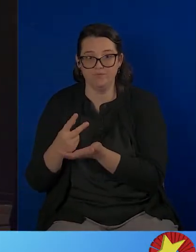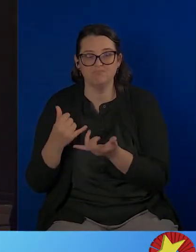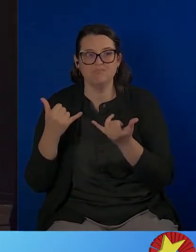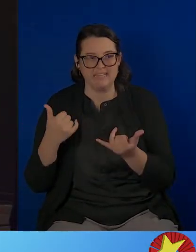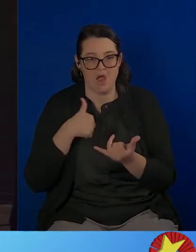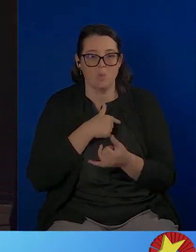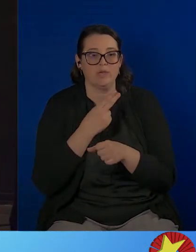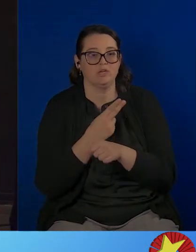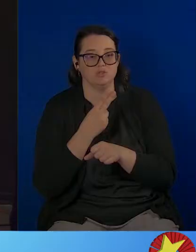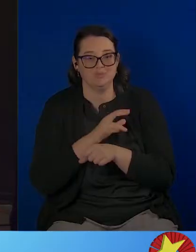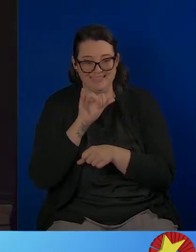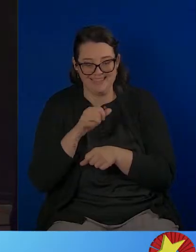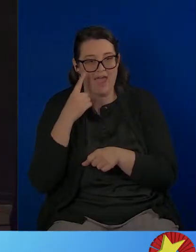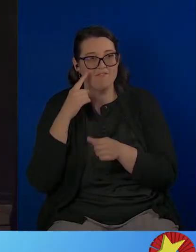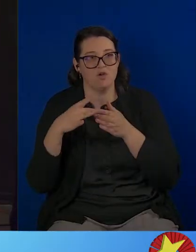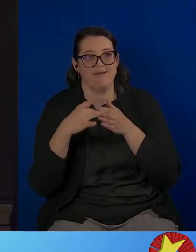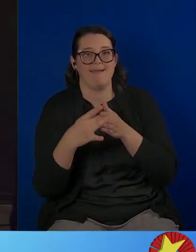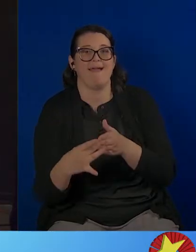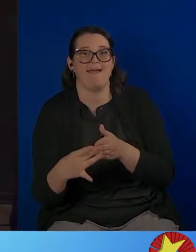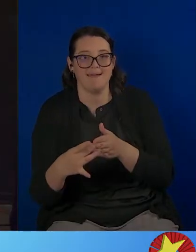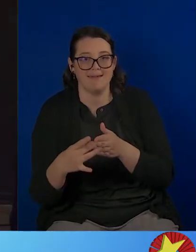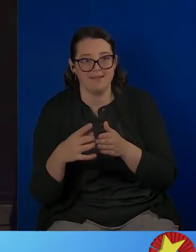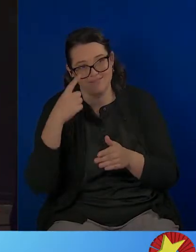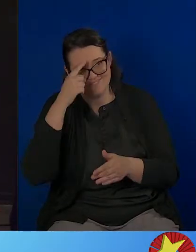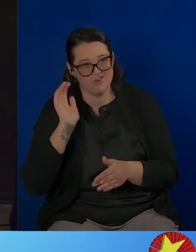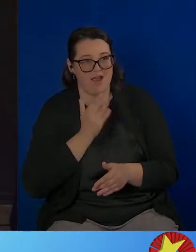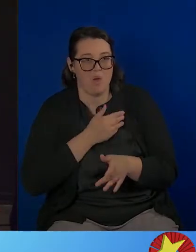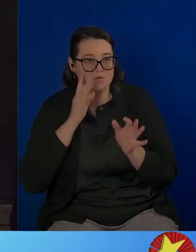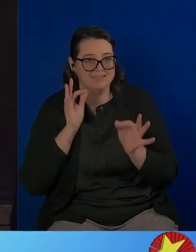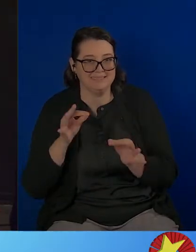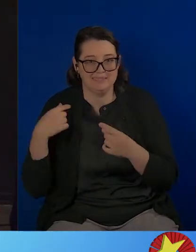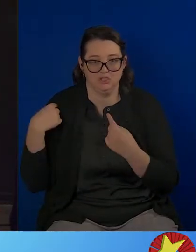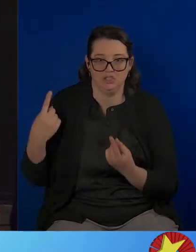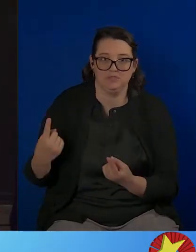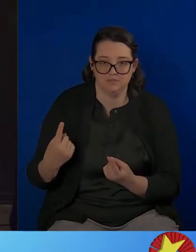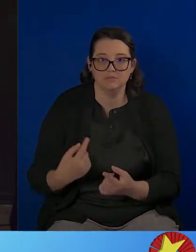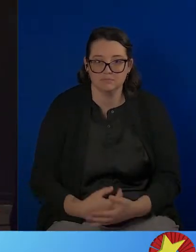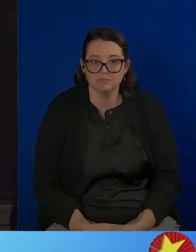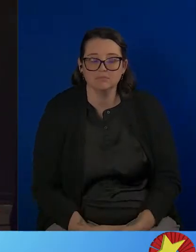that as a guide for our decision making since then.